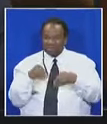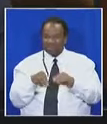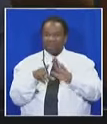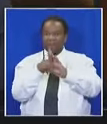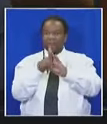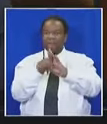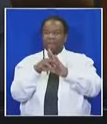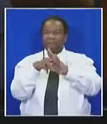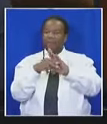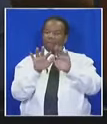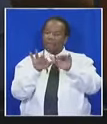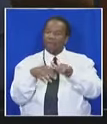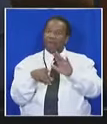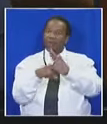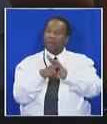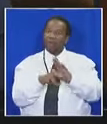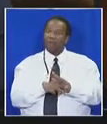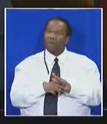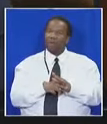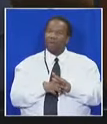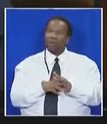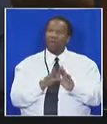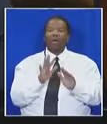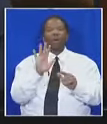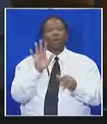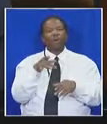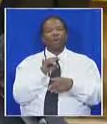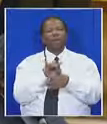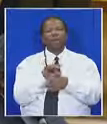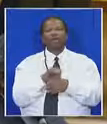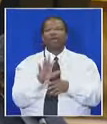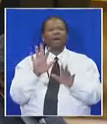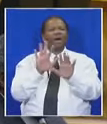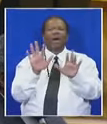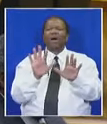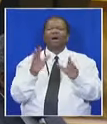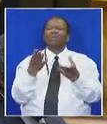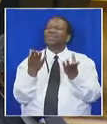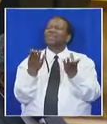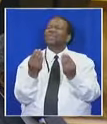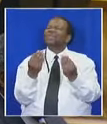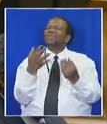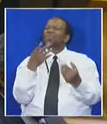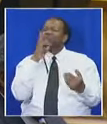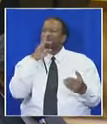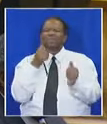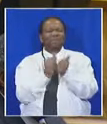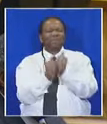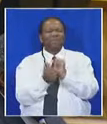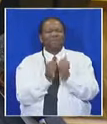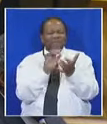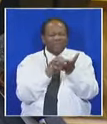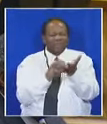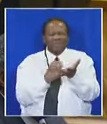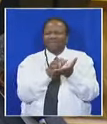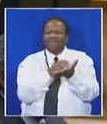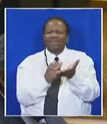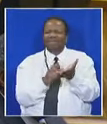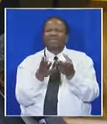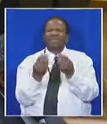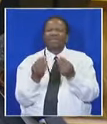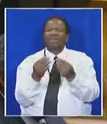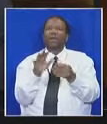get the advice from the table and then advise you. But this is not supposed to be mathematics. Order, Honourable Member, can you please